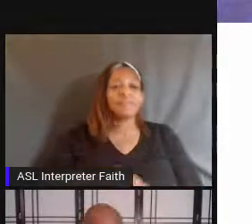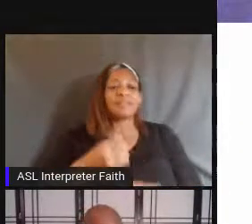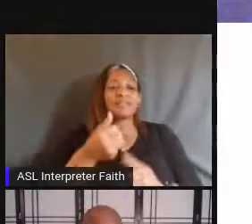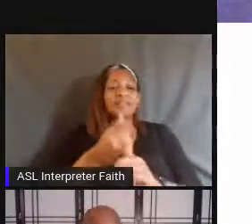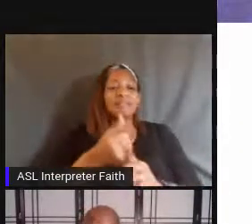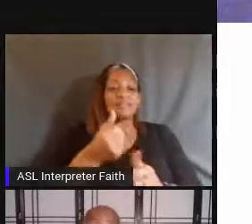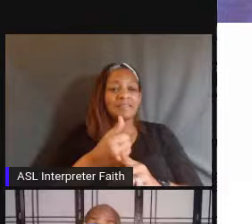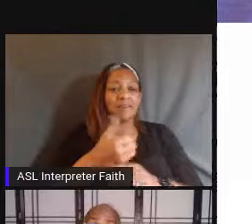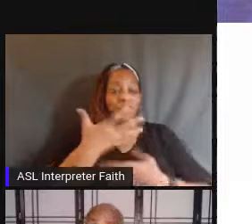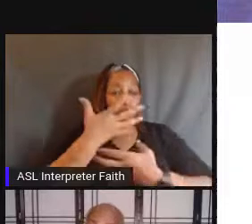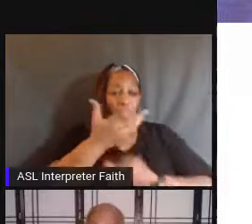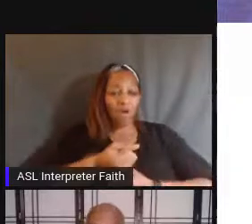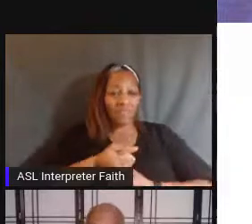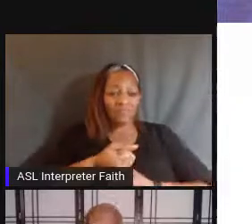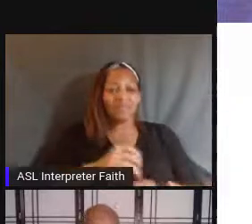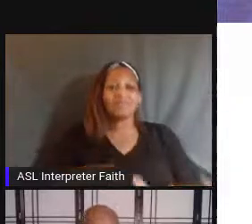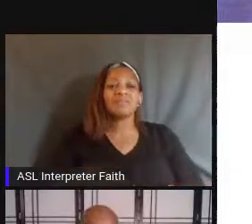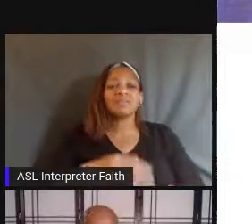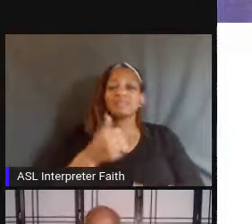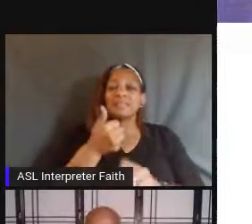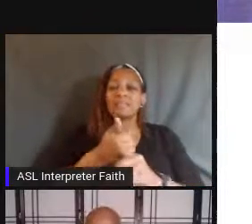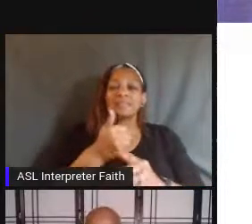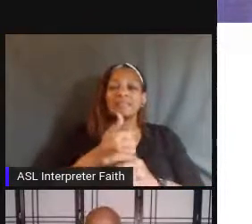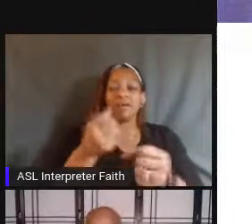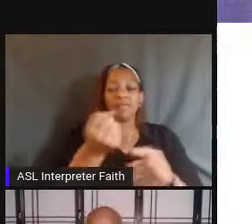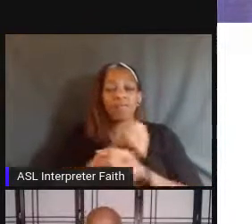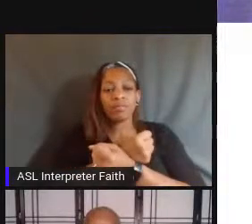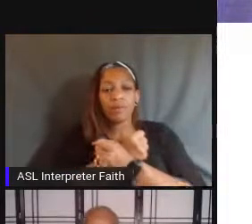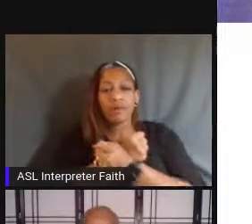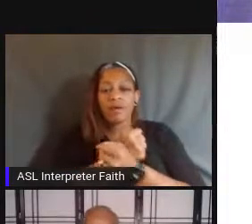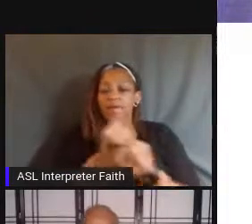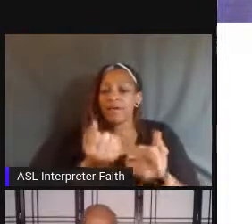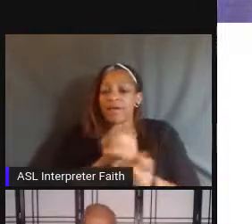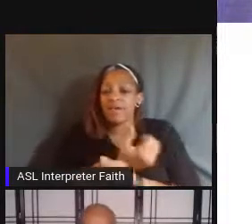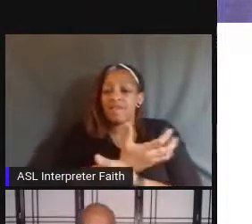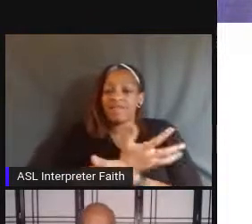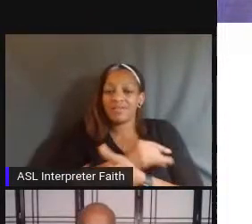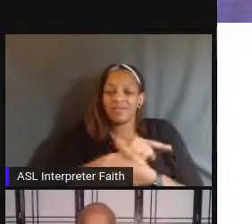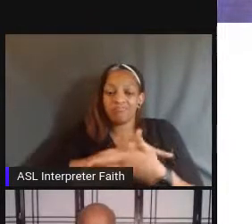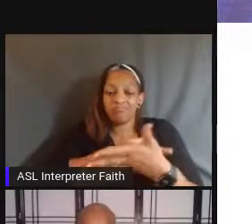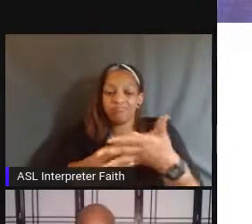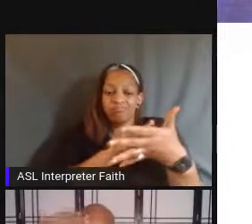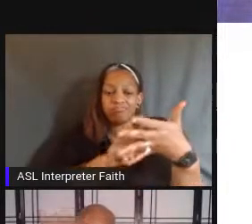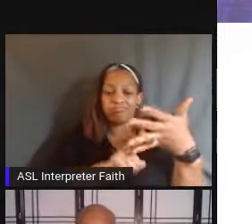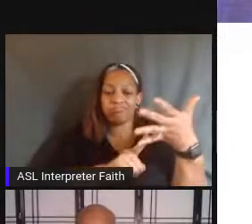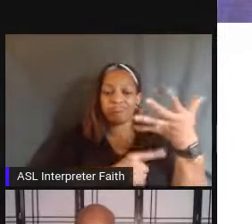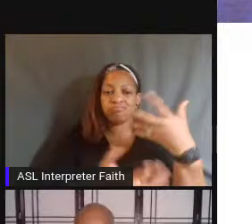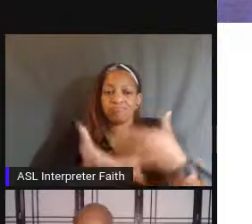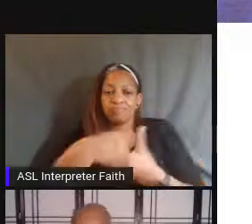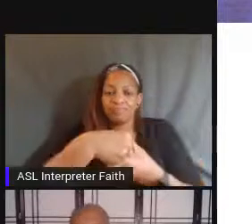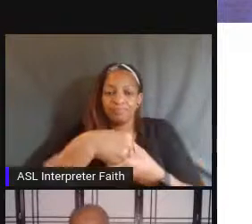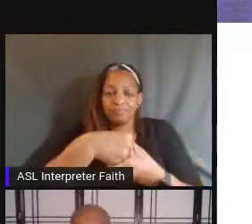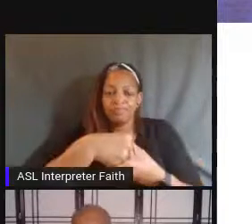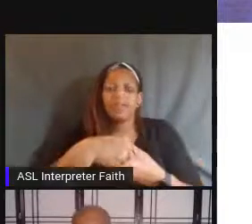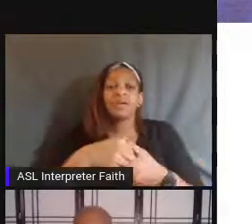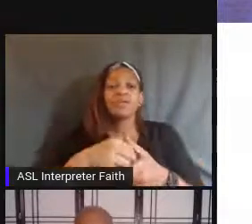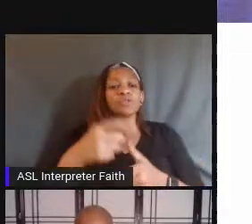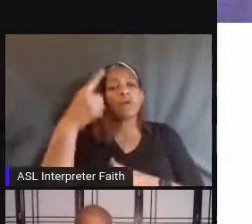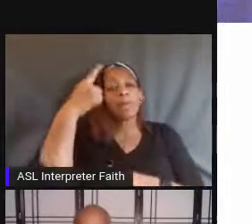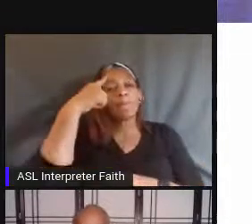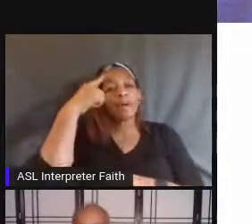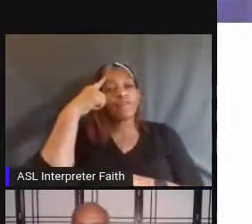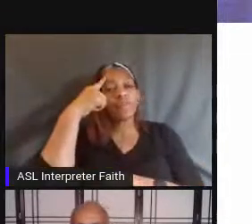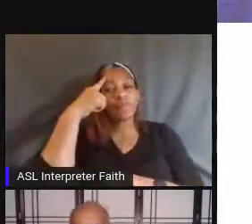self-confidence, self-love. All of that is encompassed within that. So mindfulness brings us